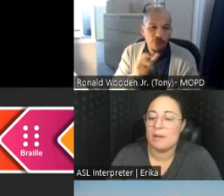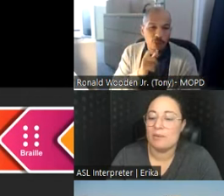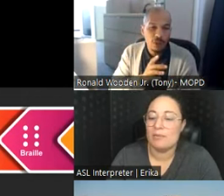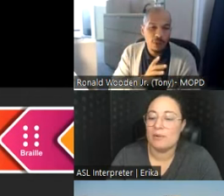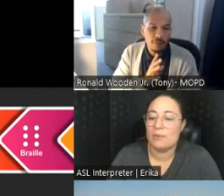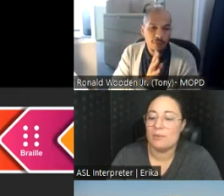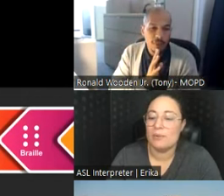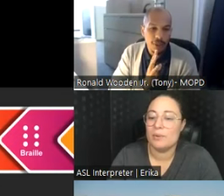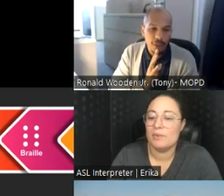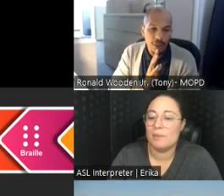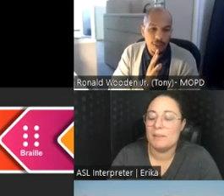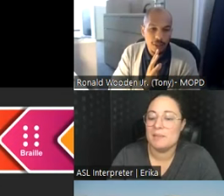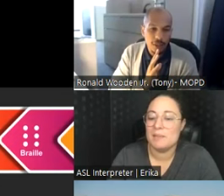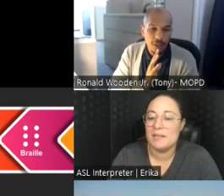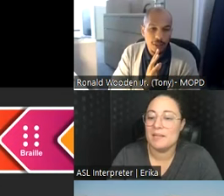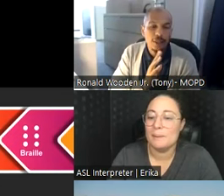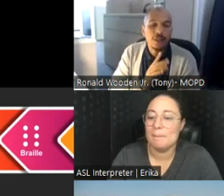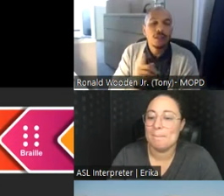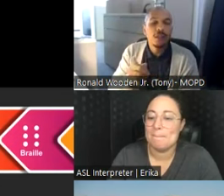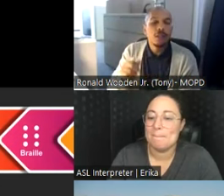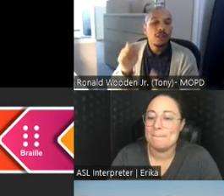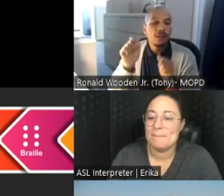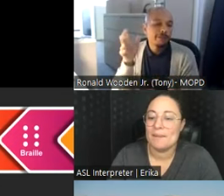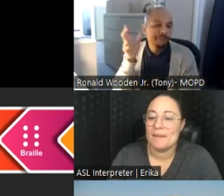the microphone or whoever might be speaking.